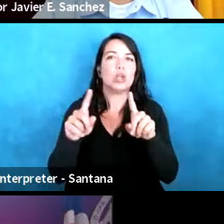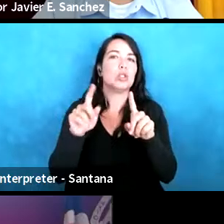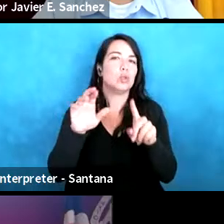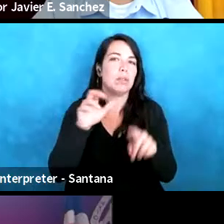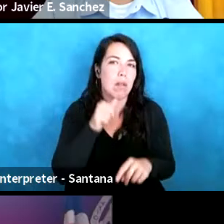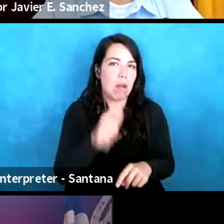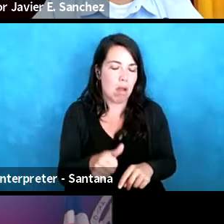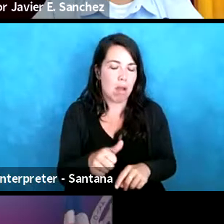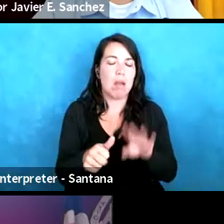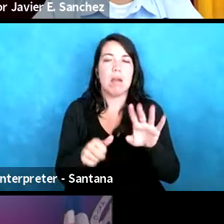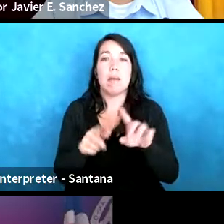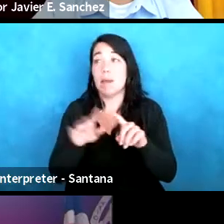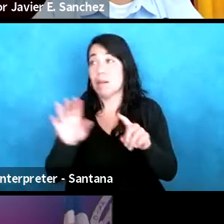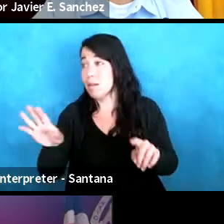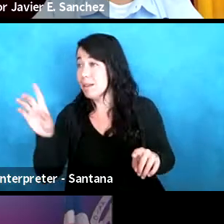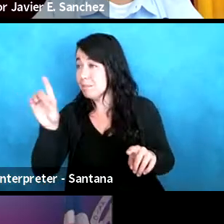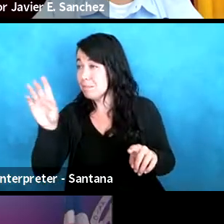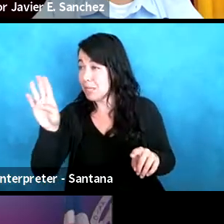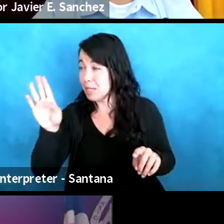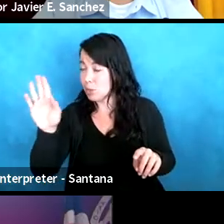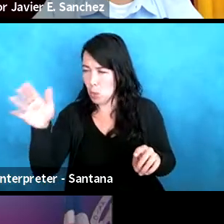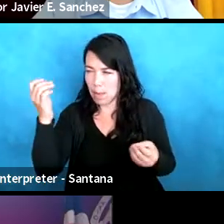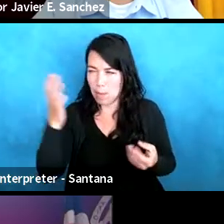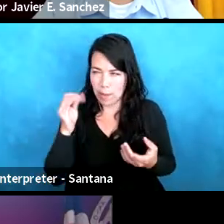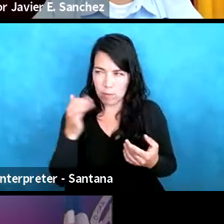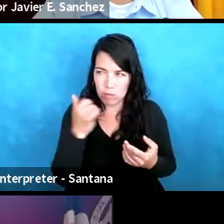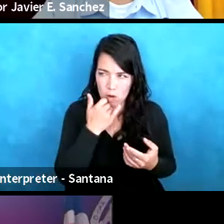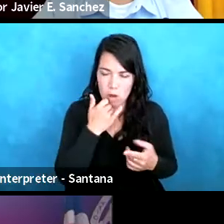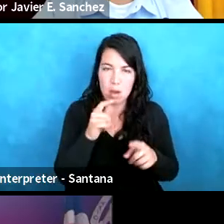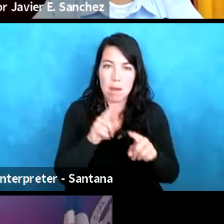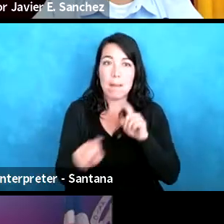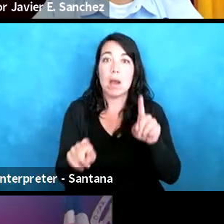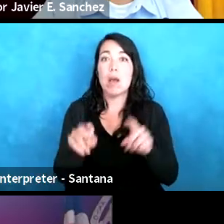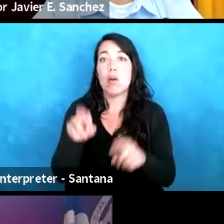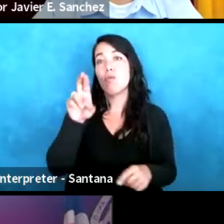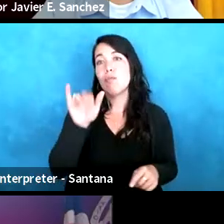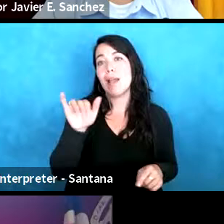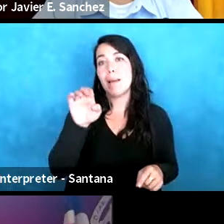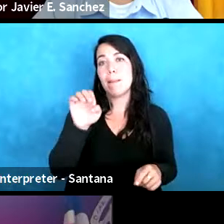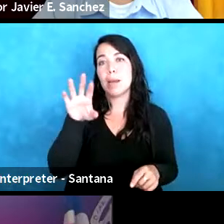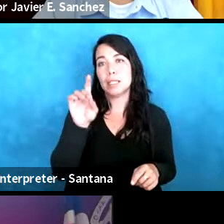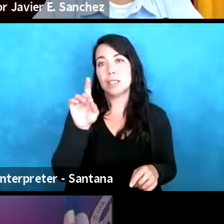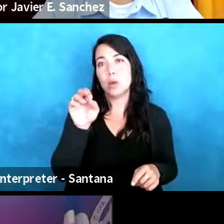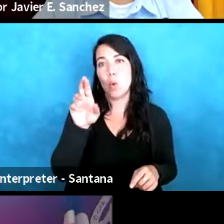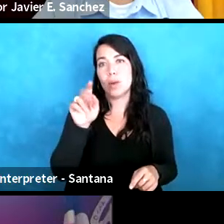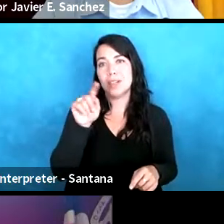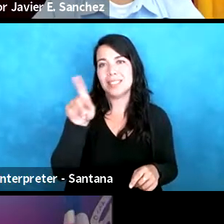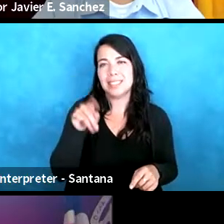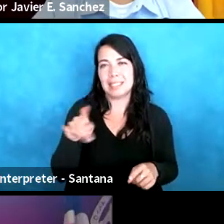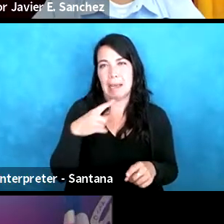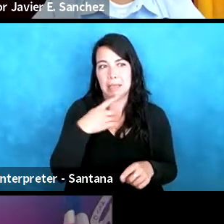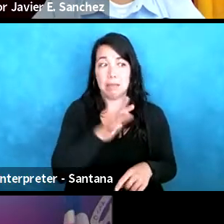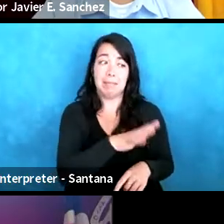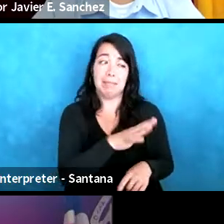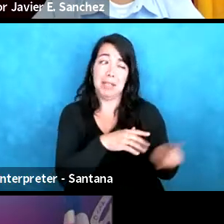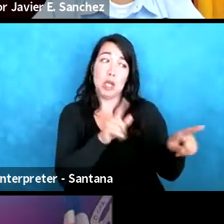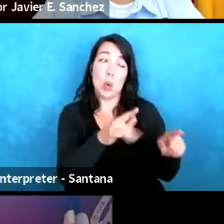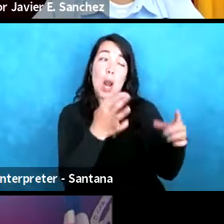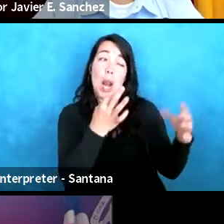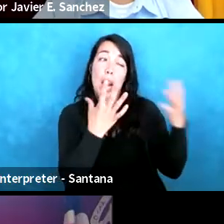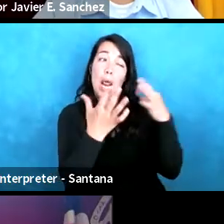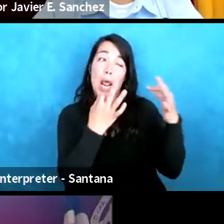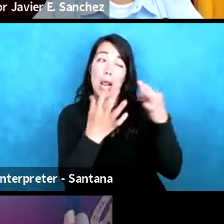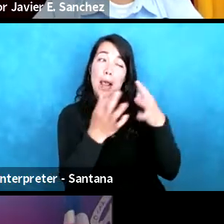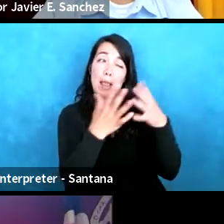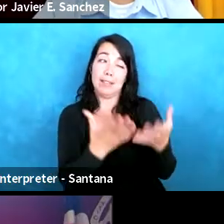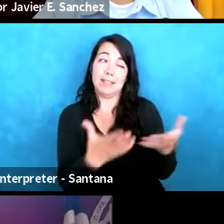is correct. As I told Raymond, whenever I sit with Raymond Ortiz, I tell him I understand 70% of what he says, because a lot